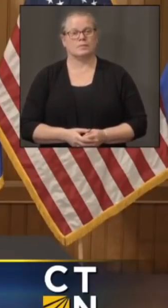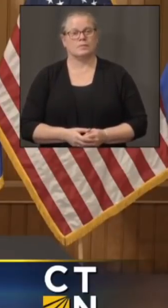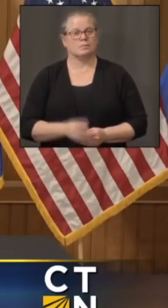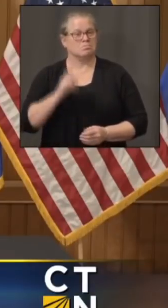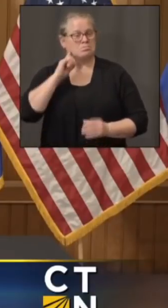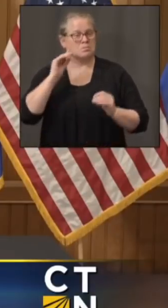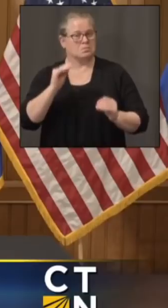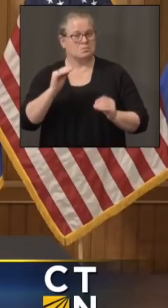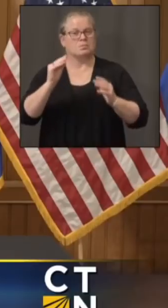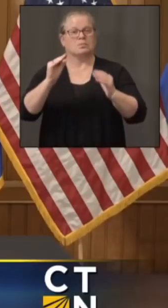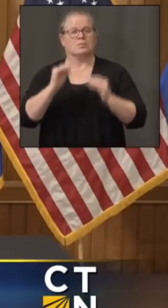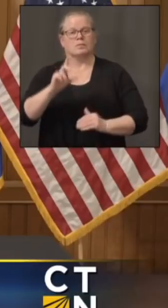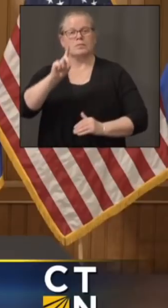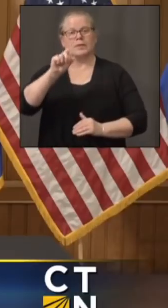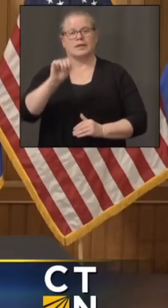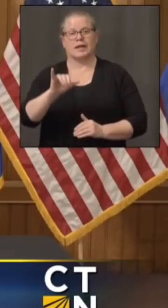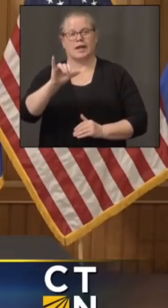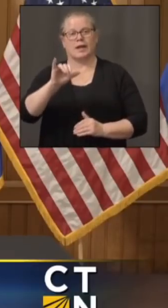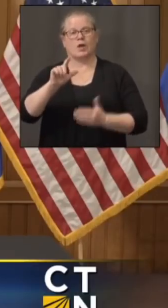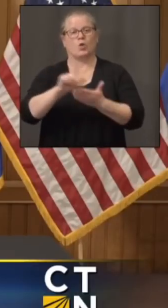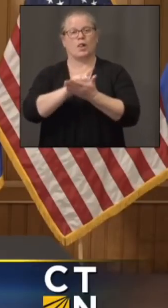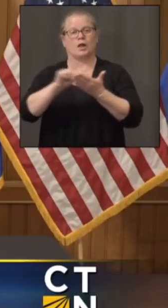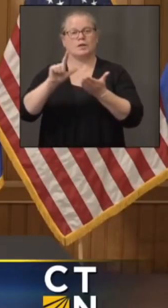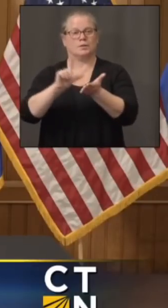The Day of New London.